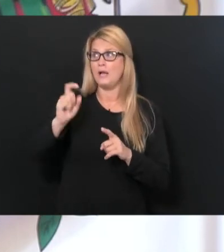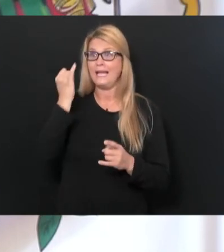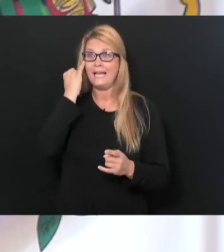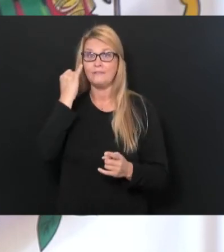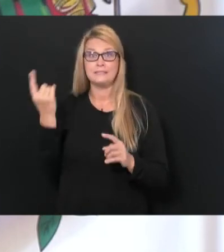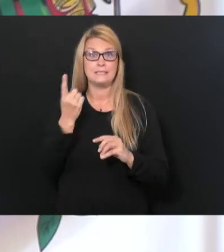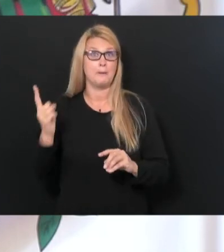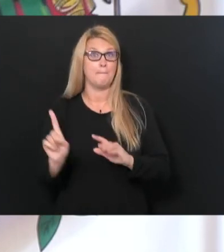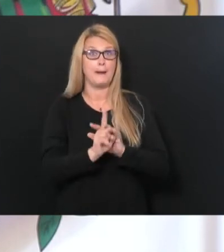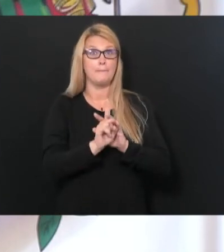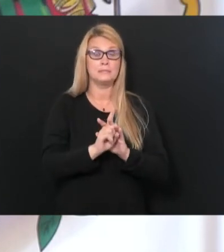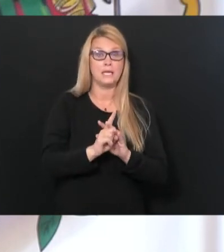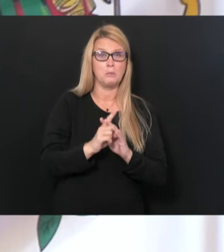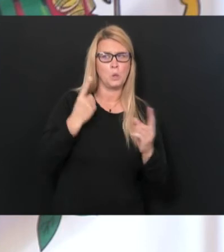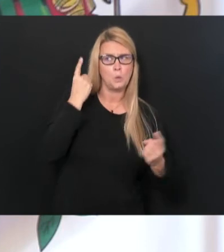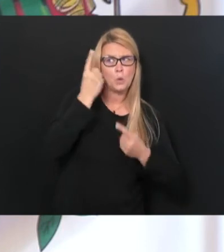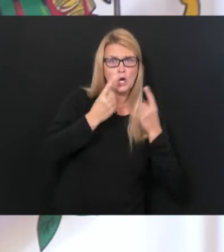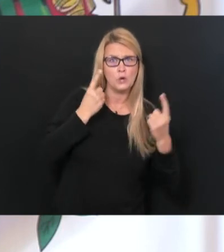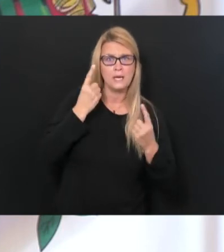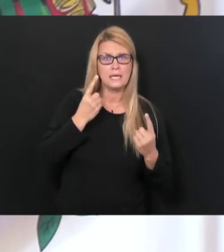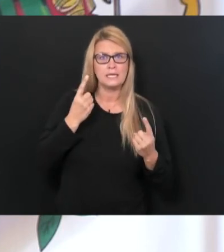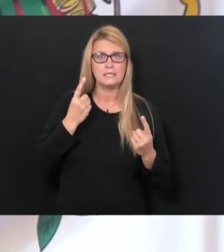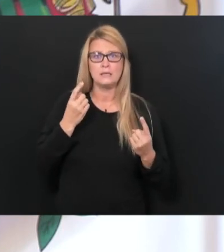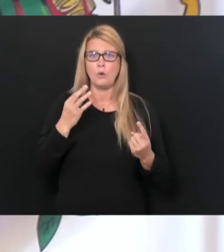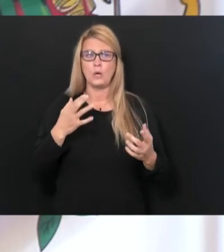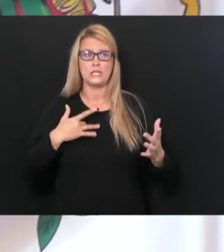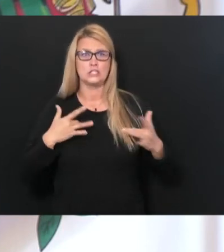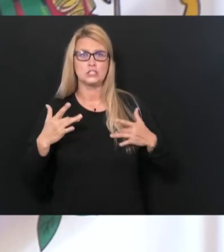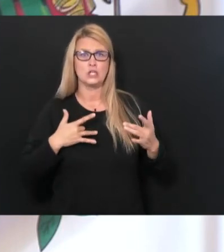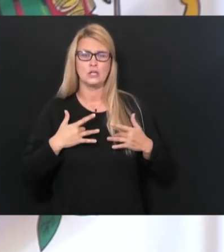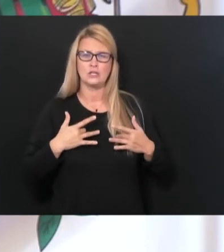concern. Shot in the face.